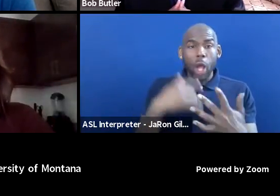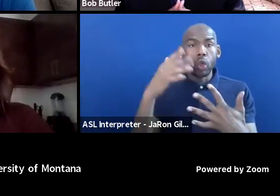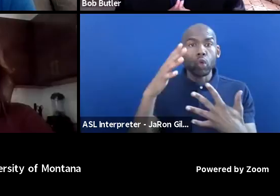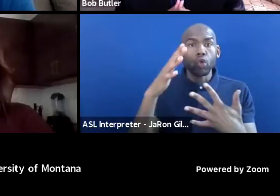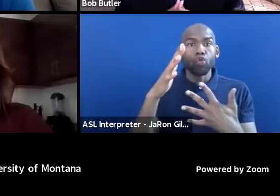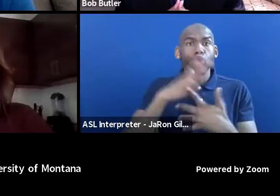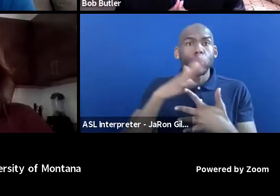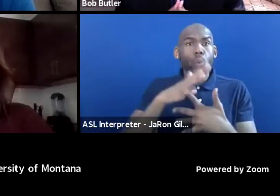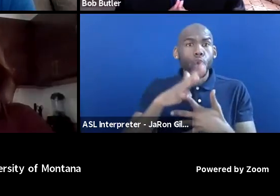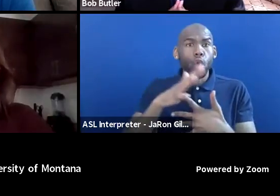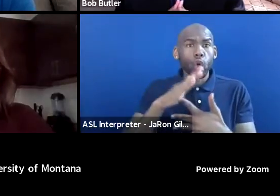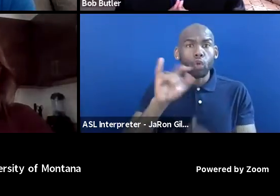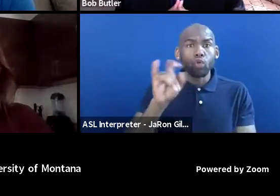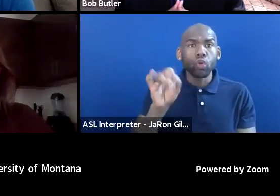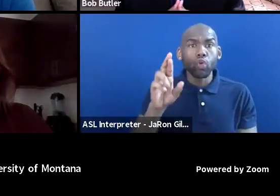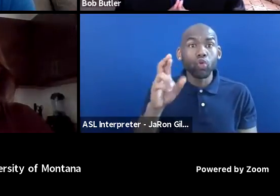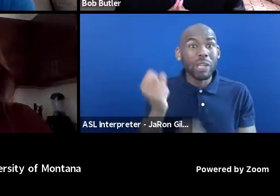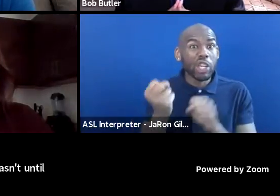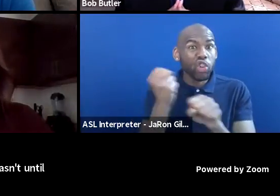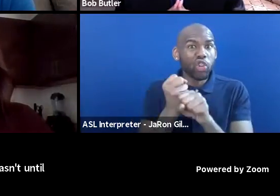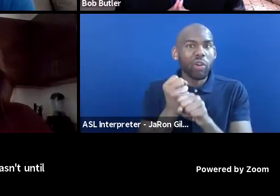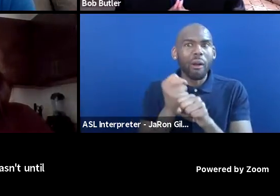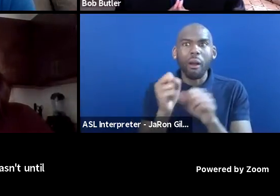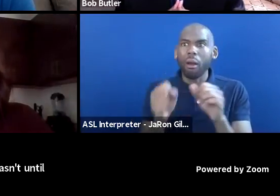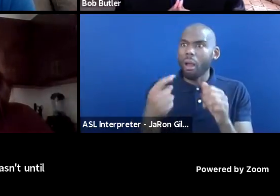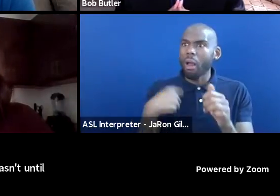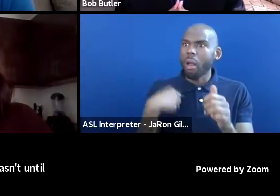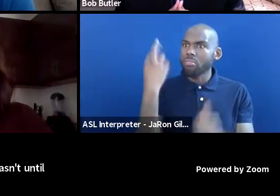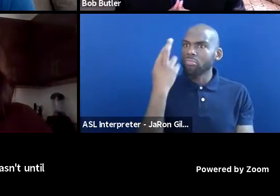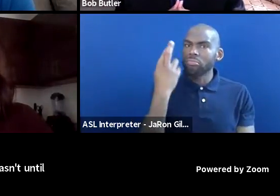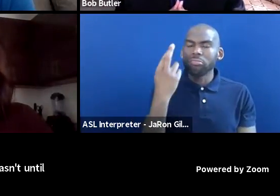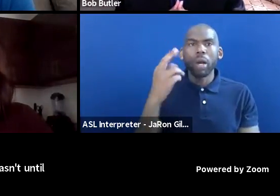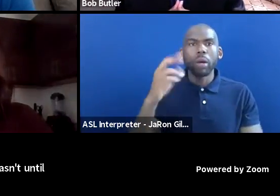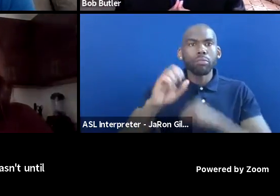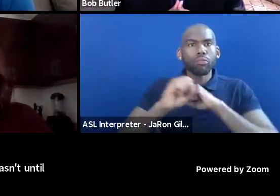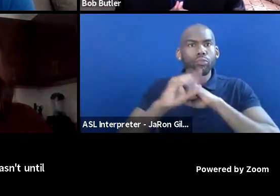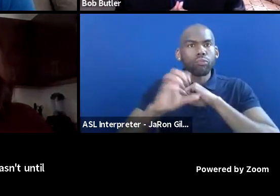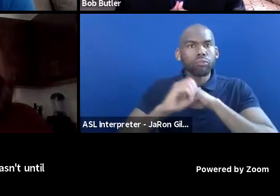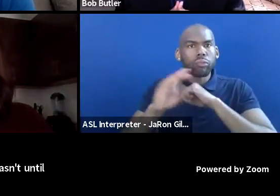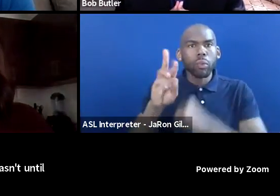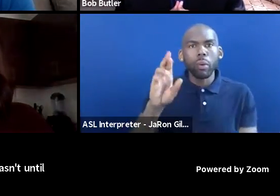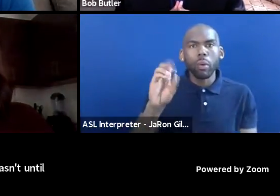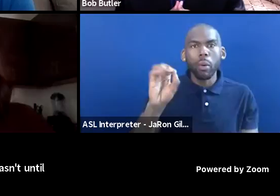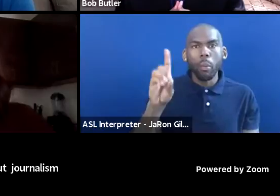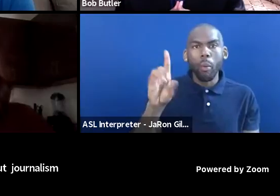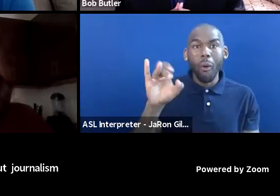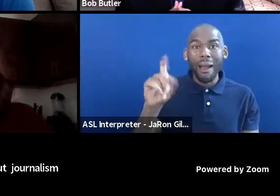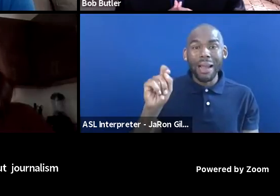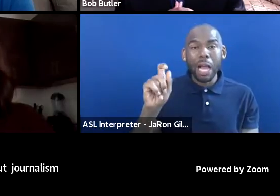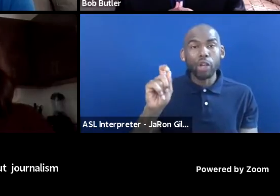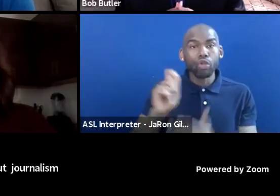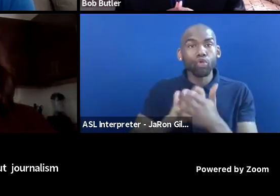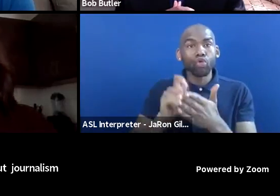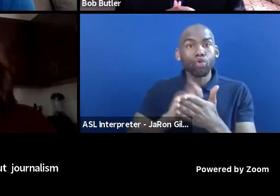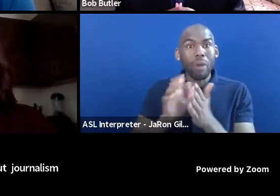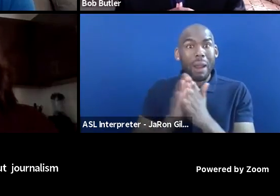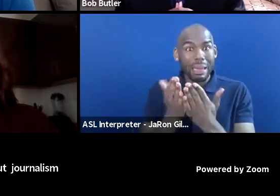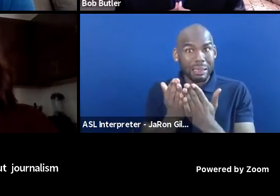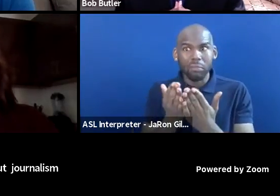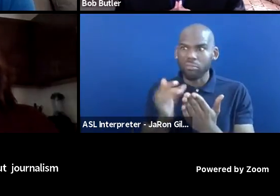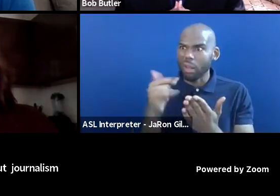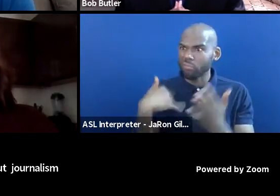I found out like broadcast journalism is what I wanted to do. So that's when I declared my major,